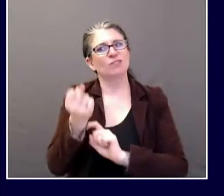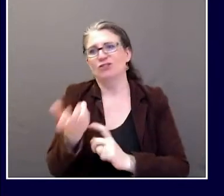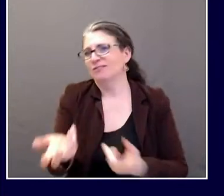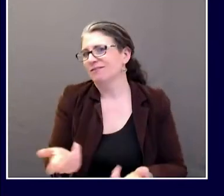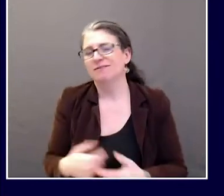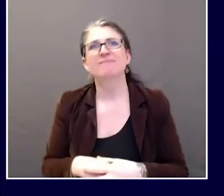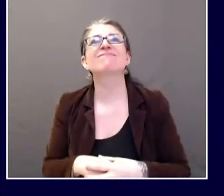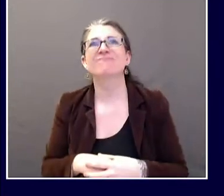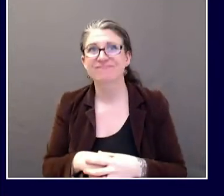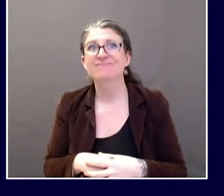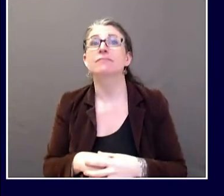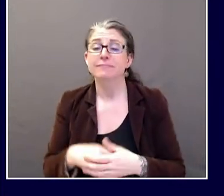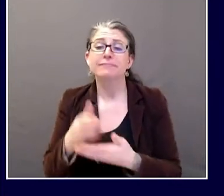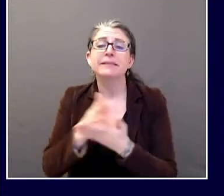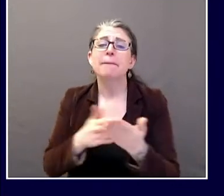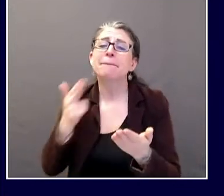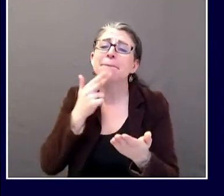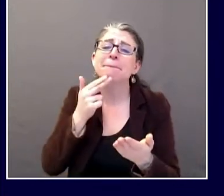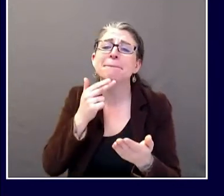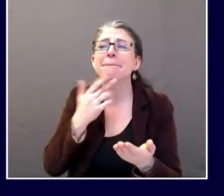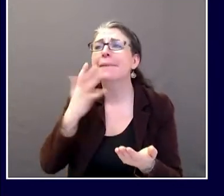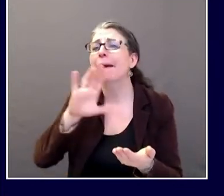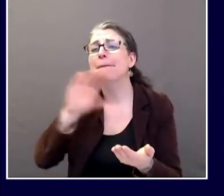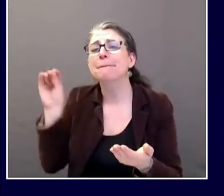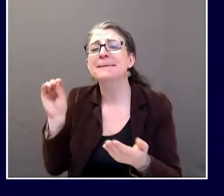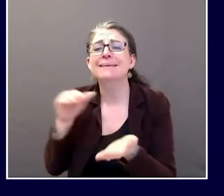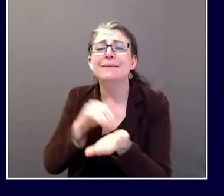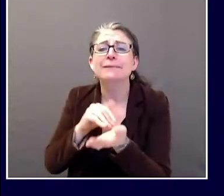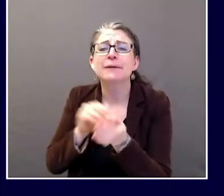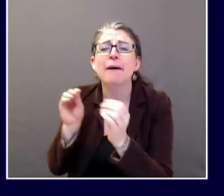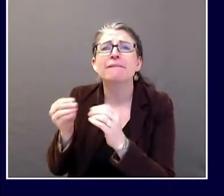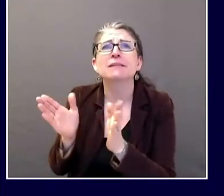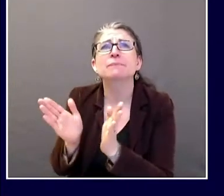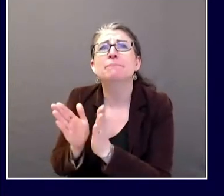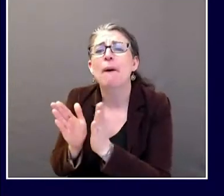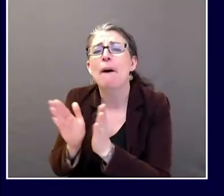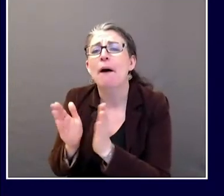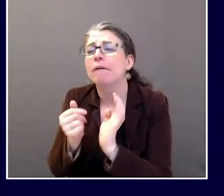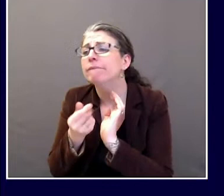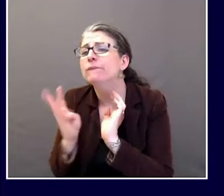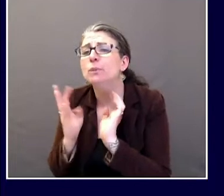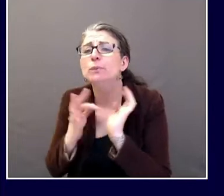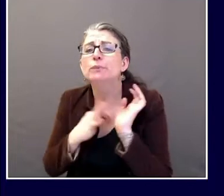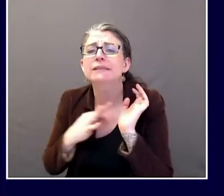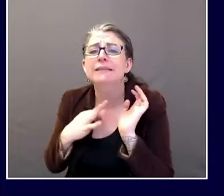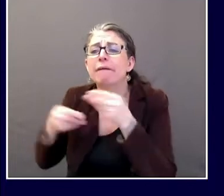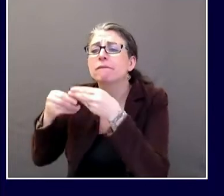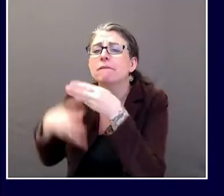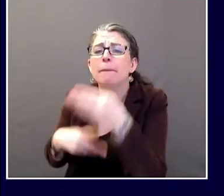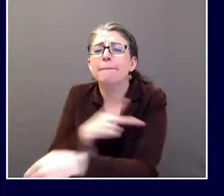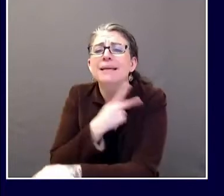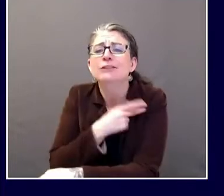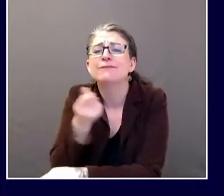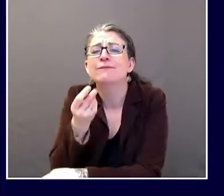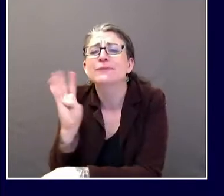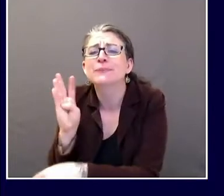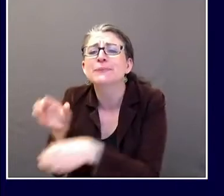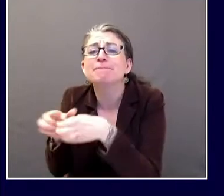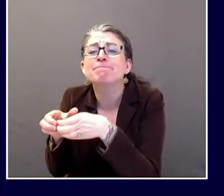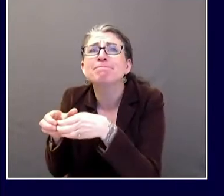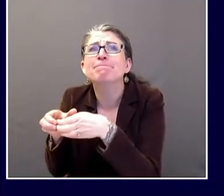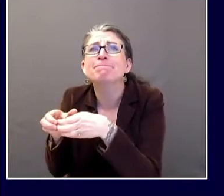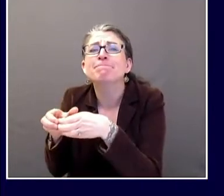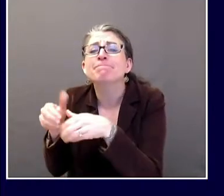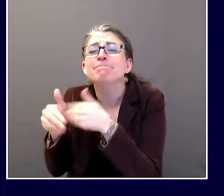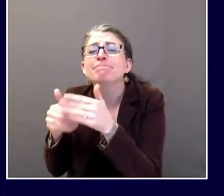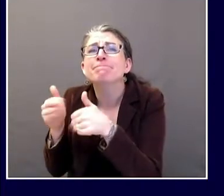sort of high throughput vaccination, or perhaps as a consortium of physicians' offices who get together and offer